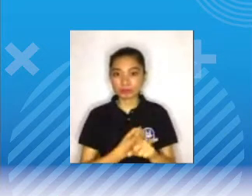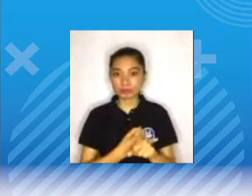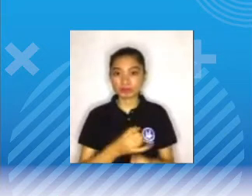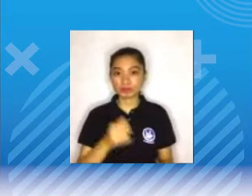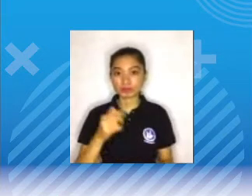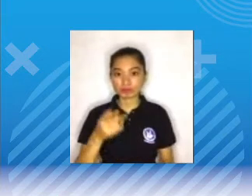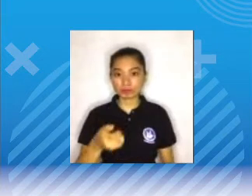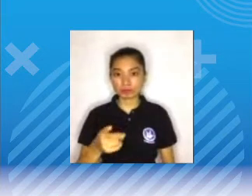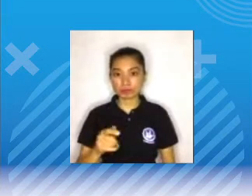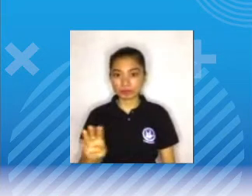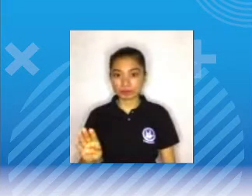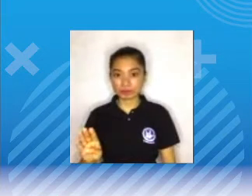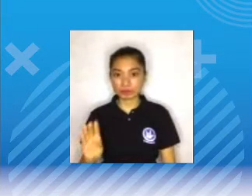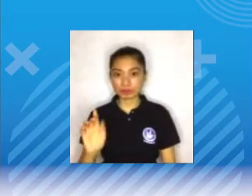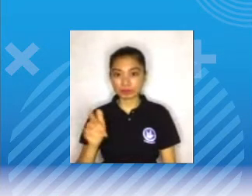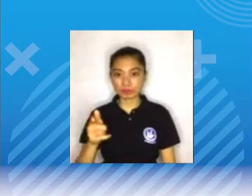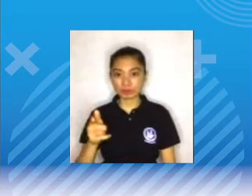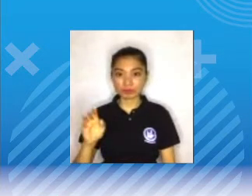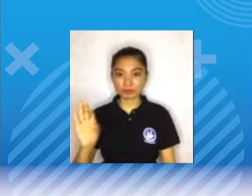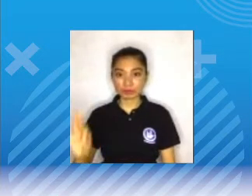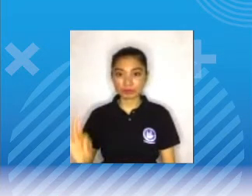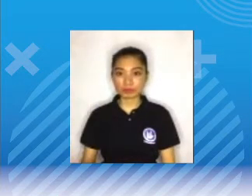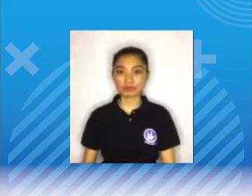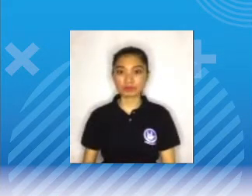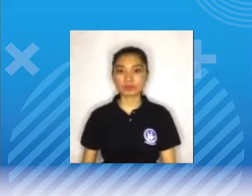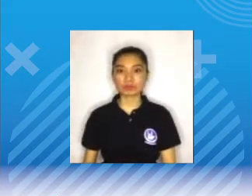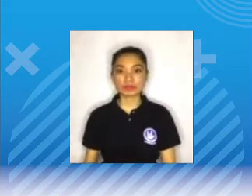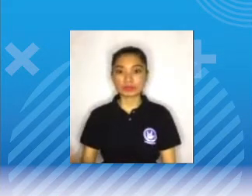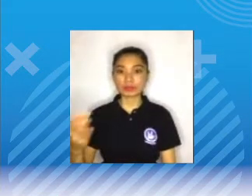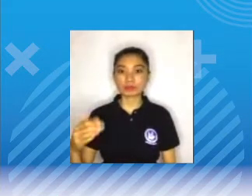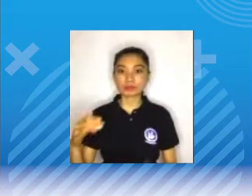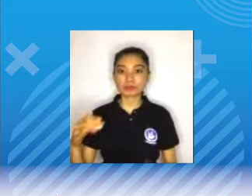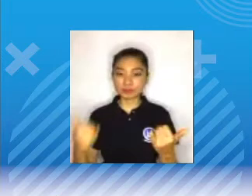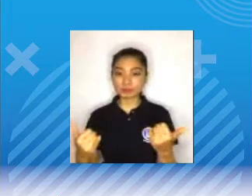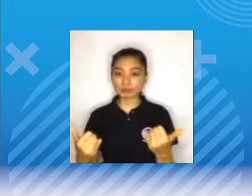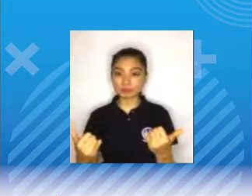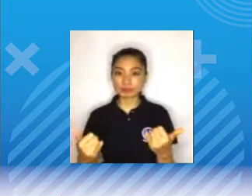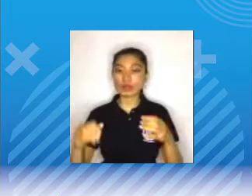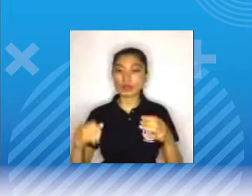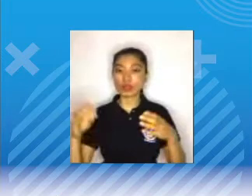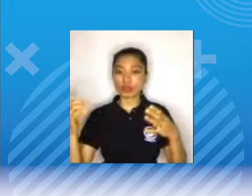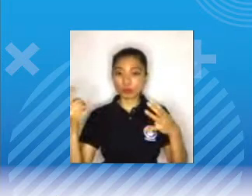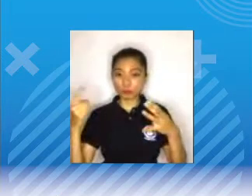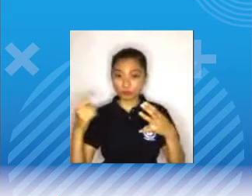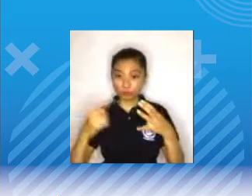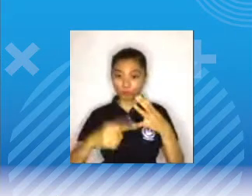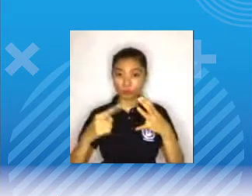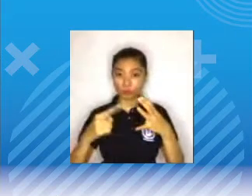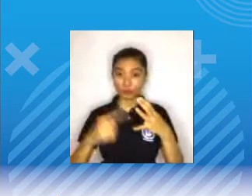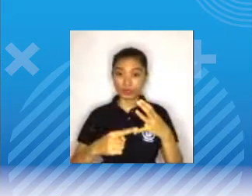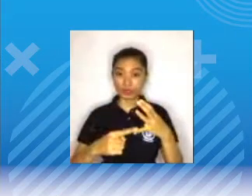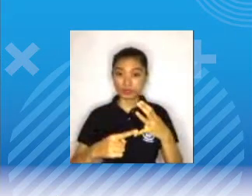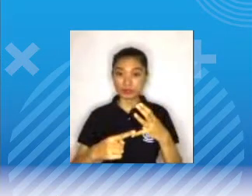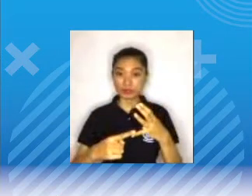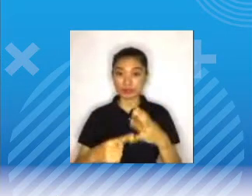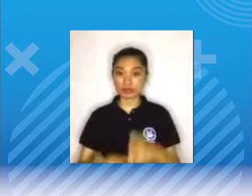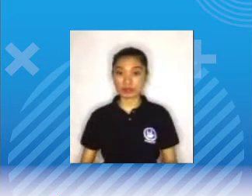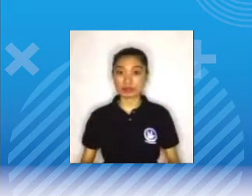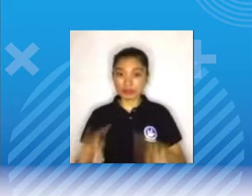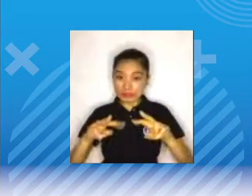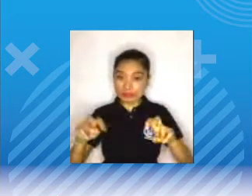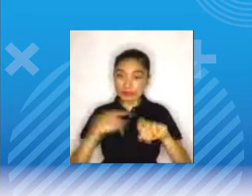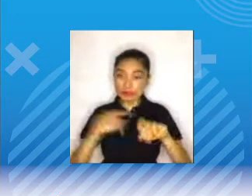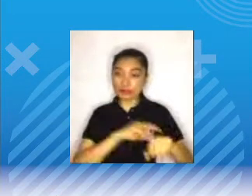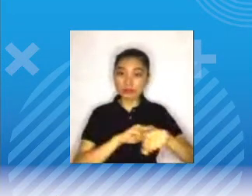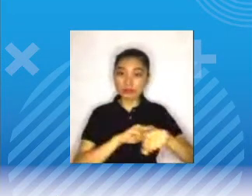Clock last July 29. Now, this fourth virtual research O Clock will bring us to a reflection on